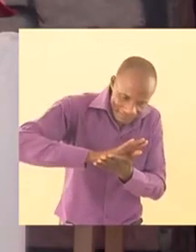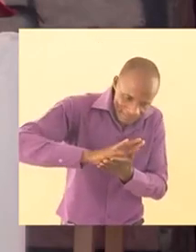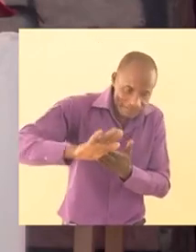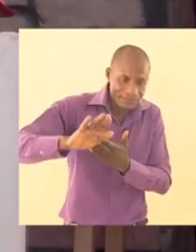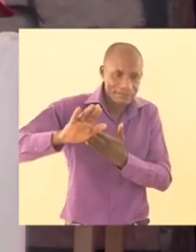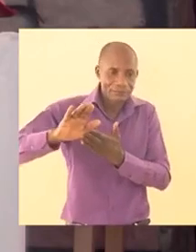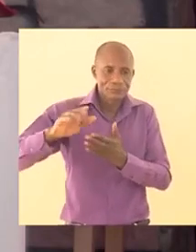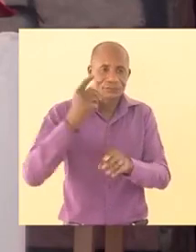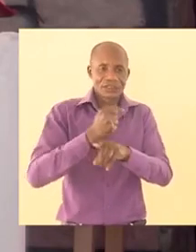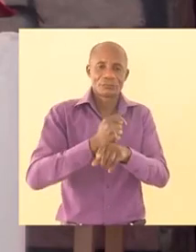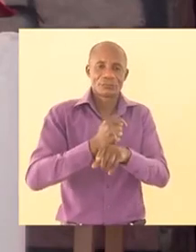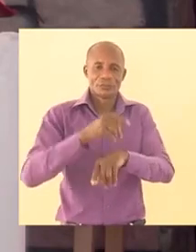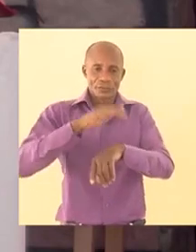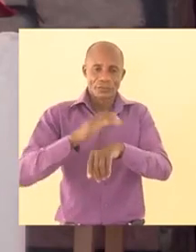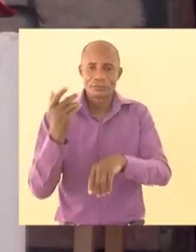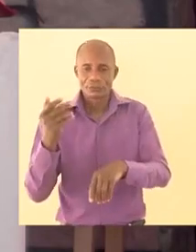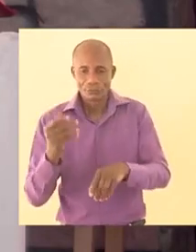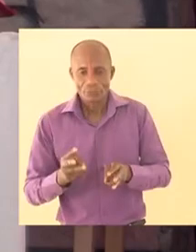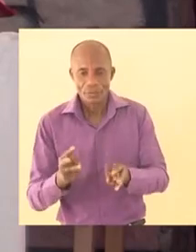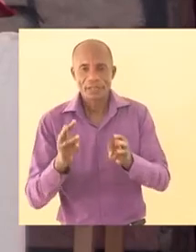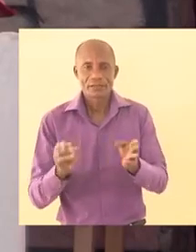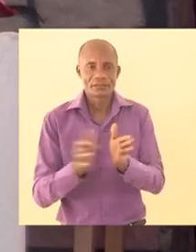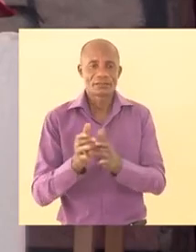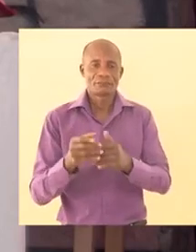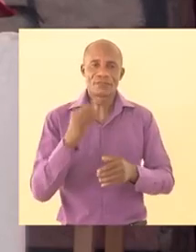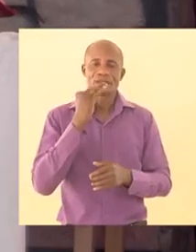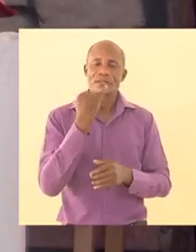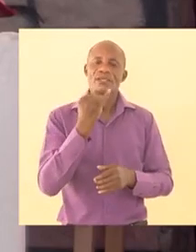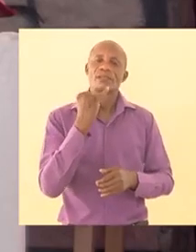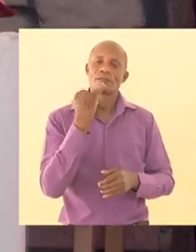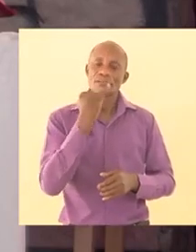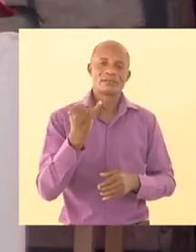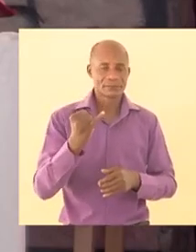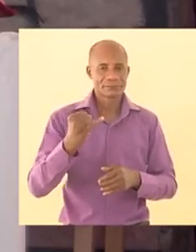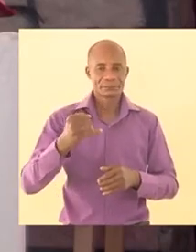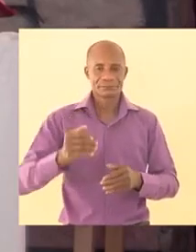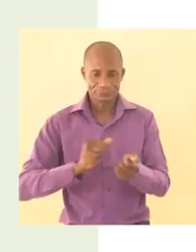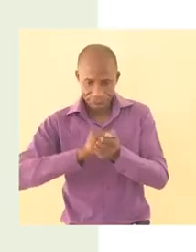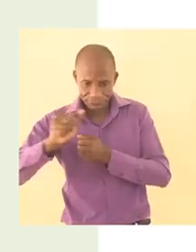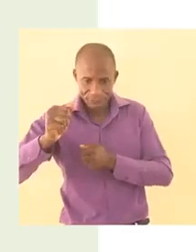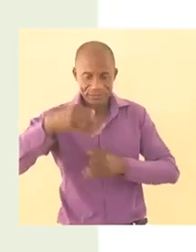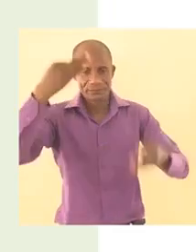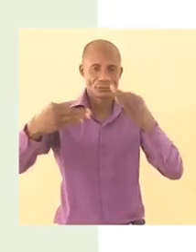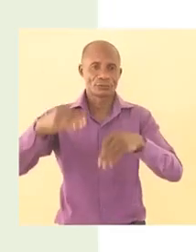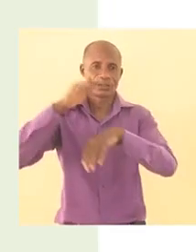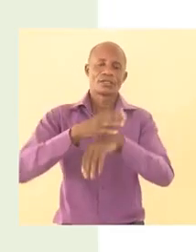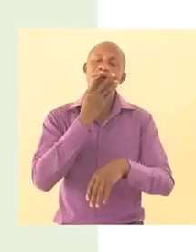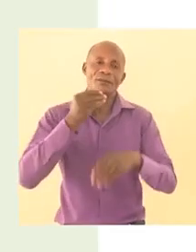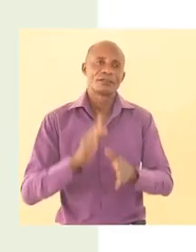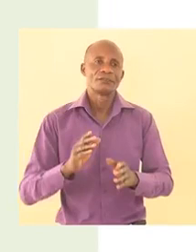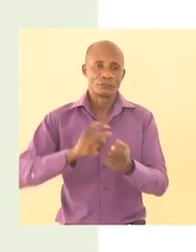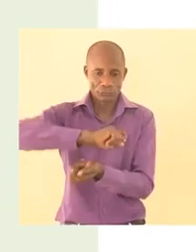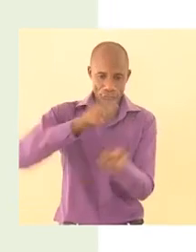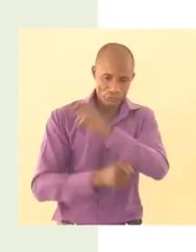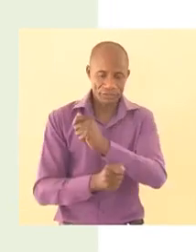that Jesus did, Jesus was passing a judgment on the Jewish sacrificial system. He was replacing